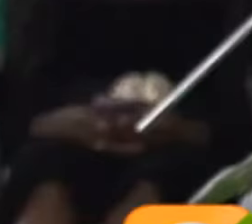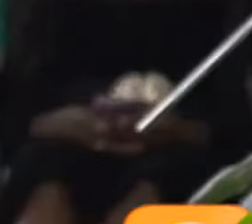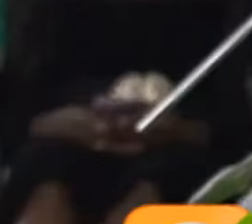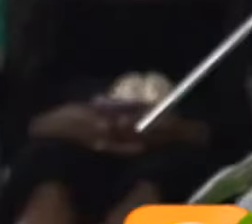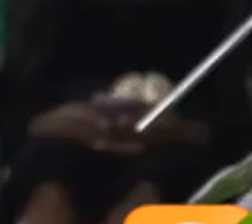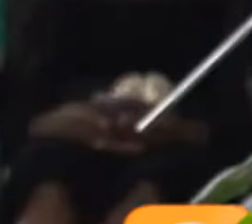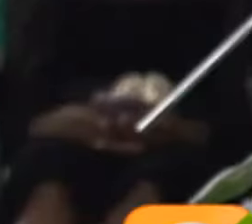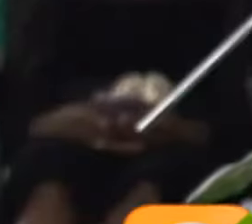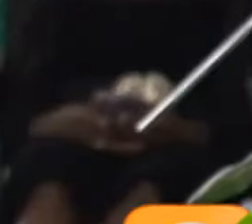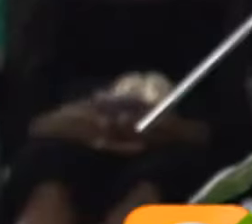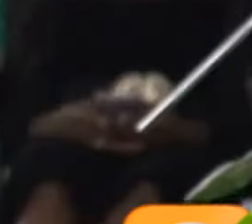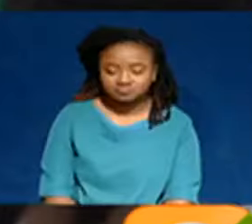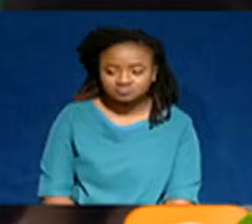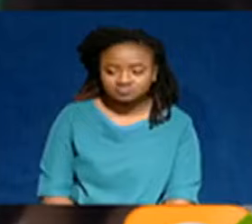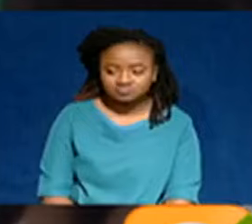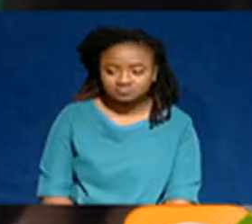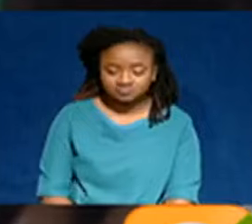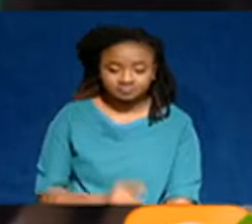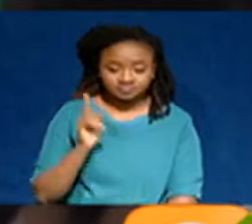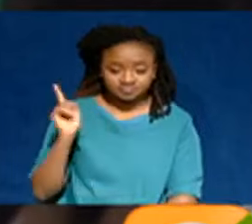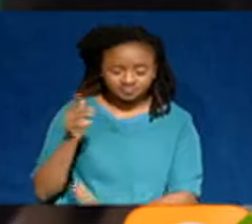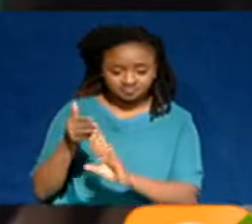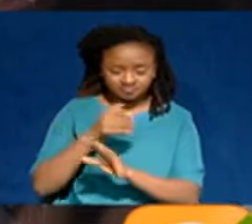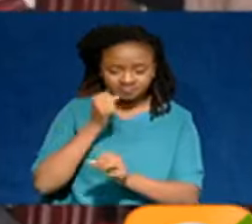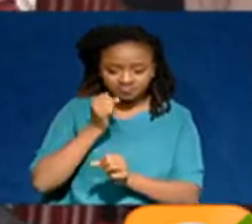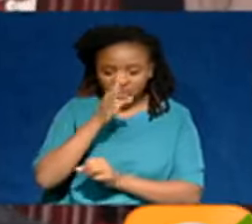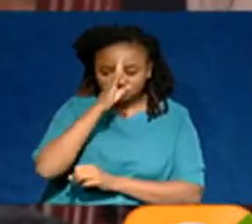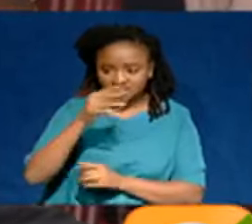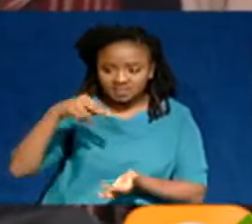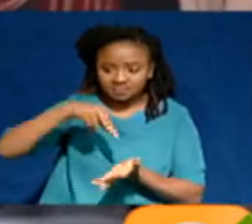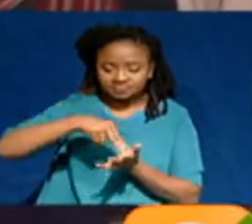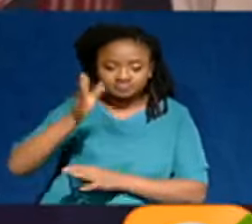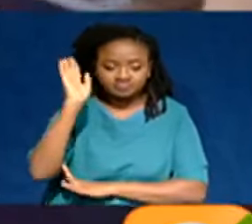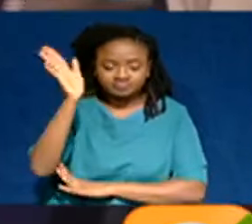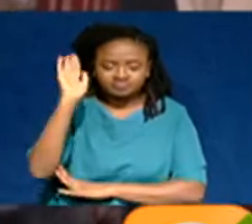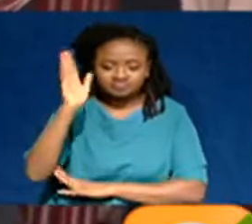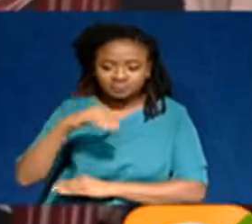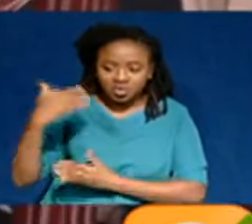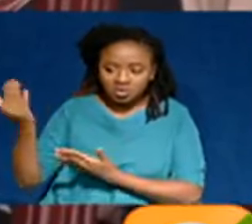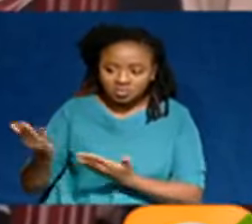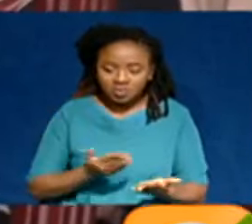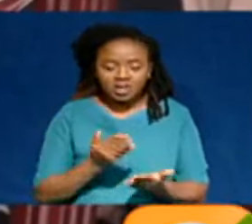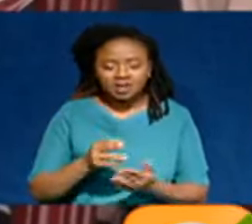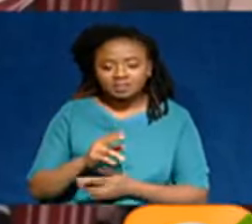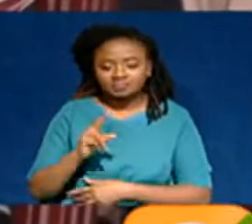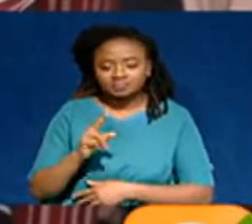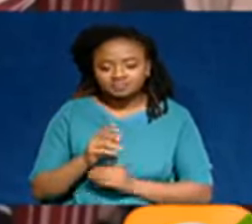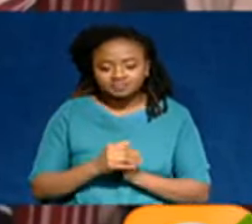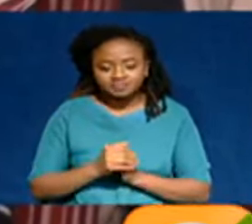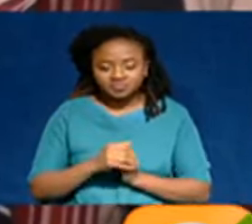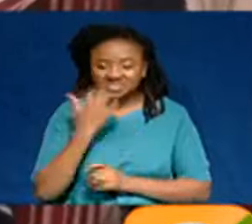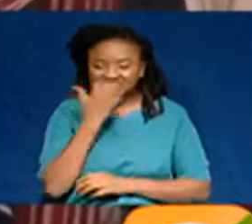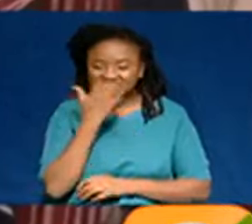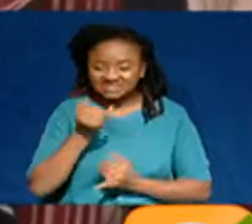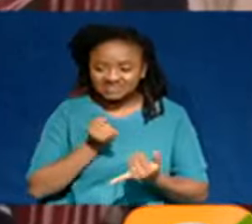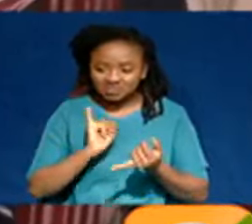2024. Professor Wainaina's last public assignment was on Sunday, where he hosted the Second Lady Pastor Dorcas Rigathi in an interfaith